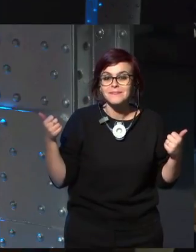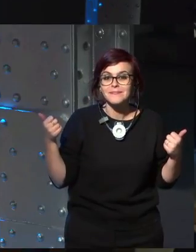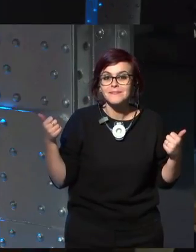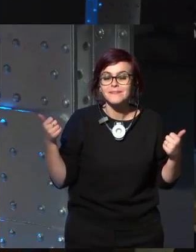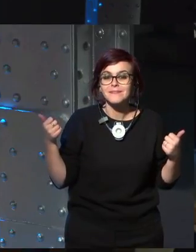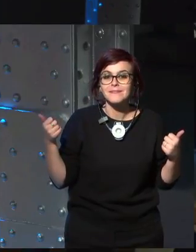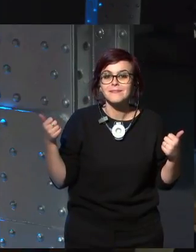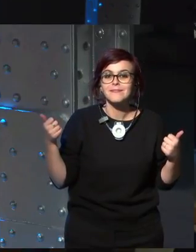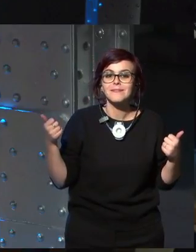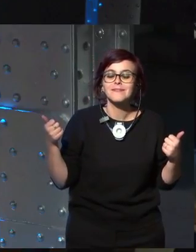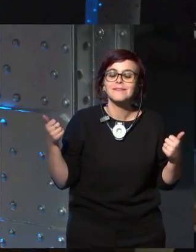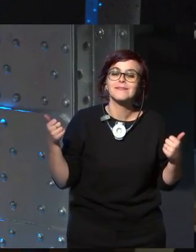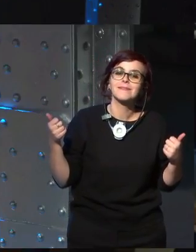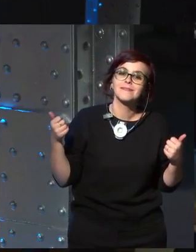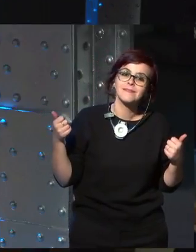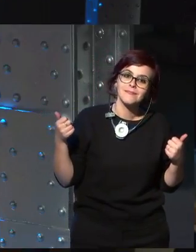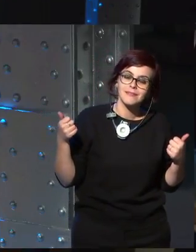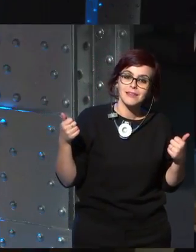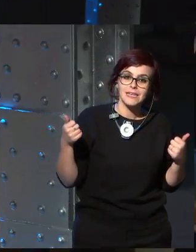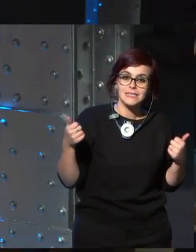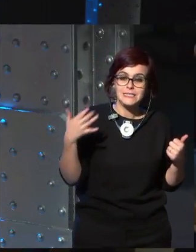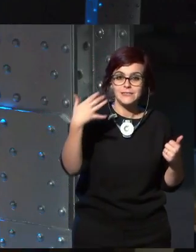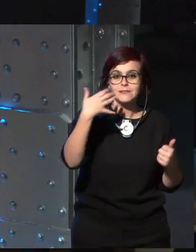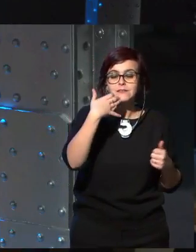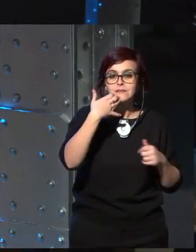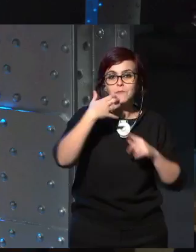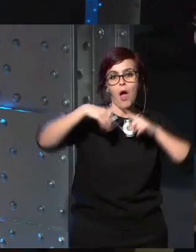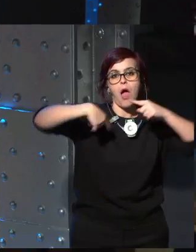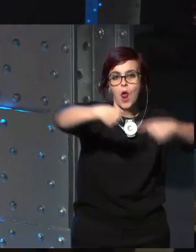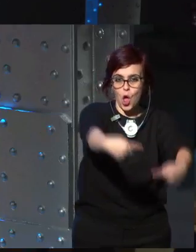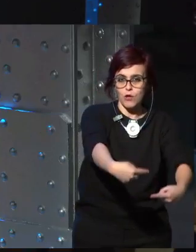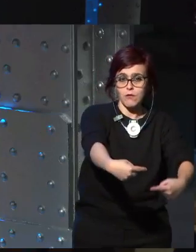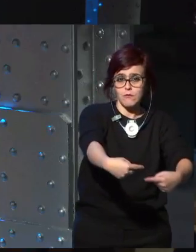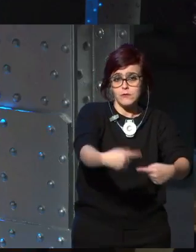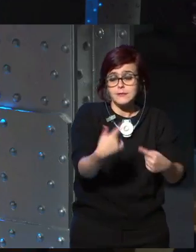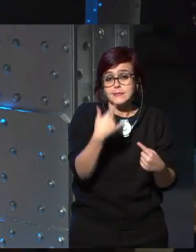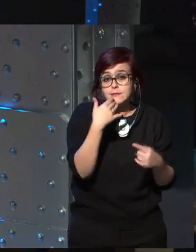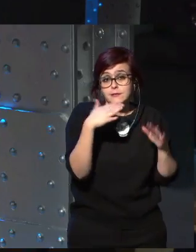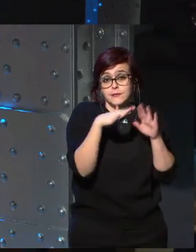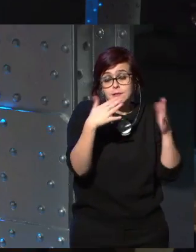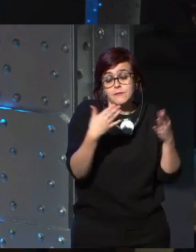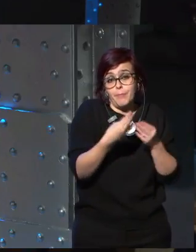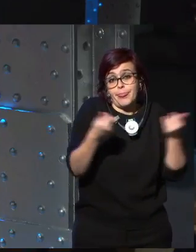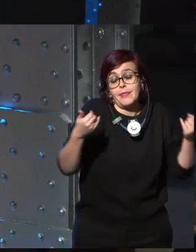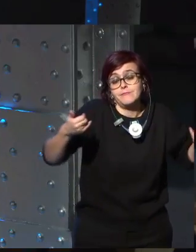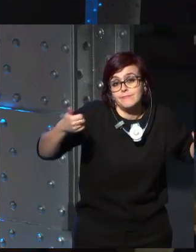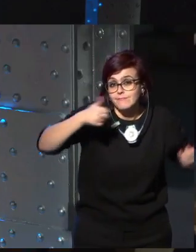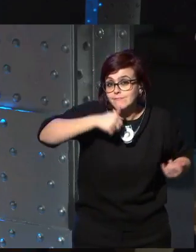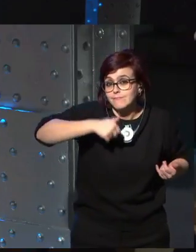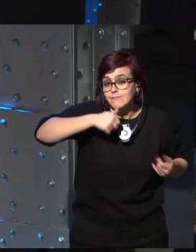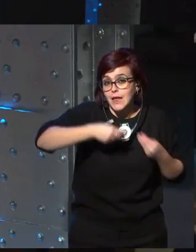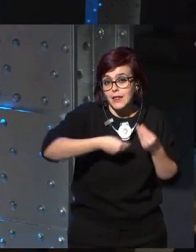that? The world is not going to end if we stop producing analog music. I agree with